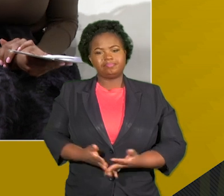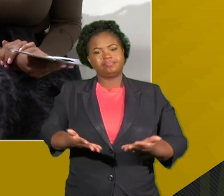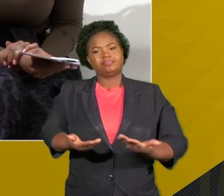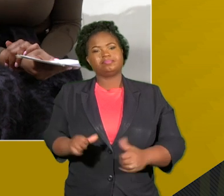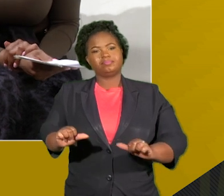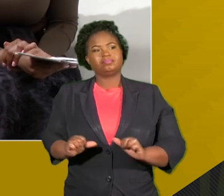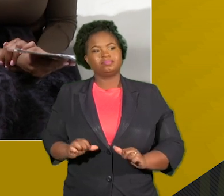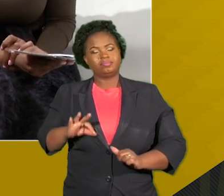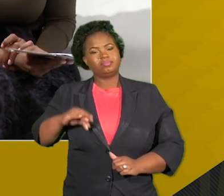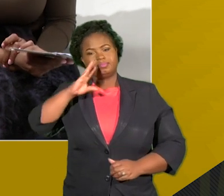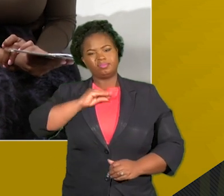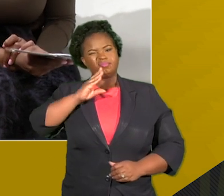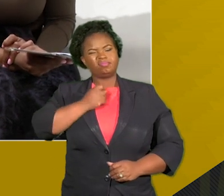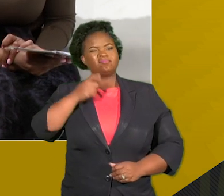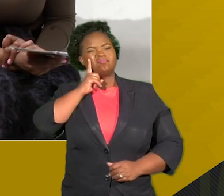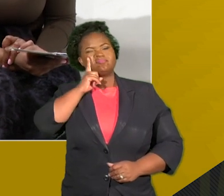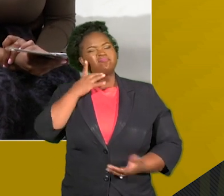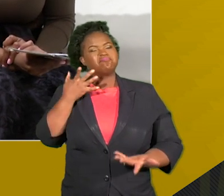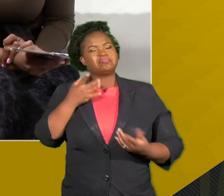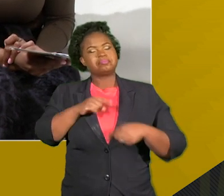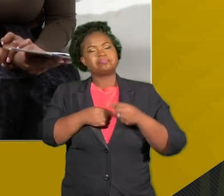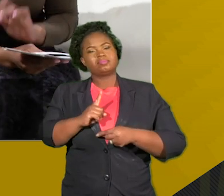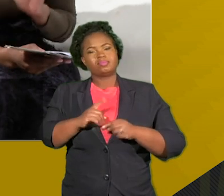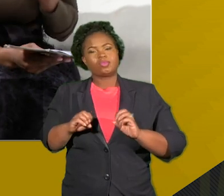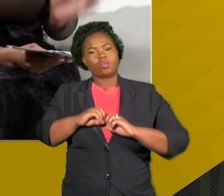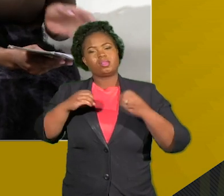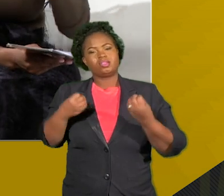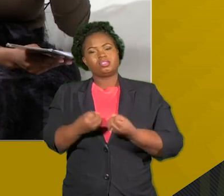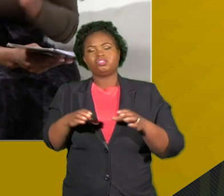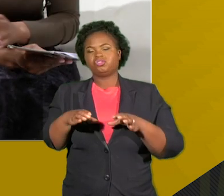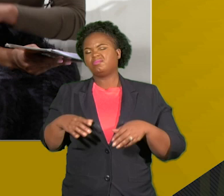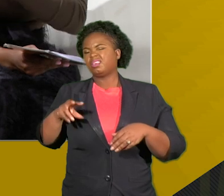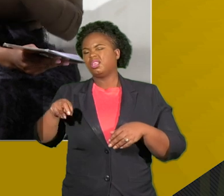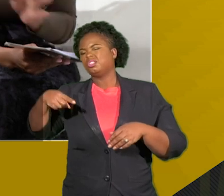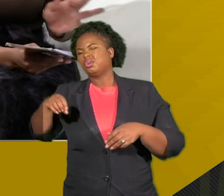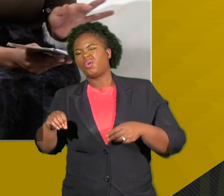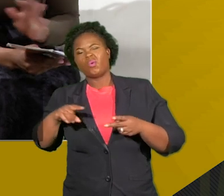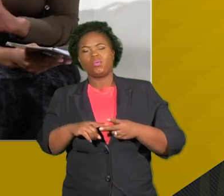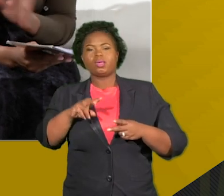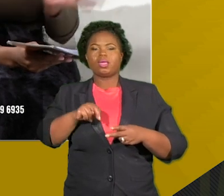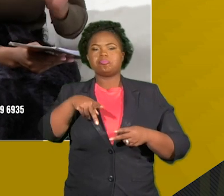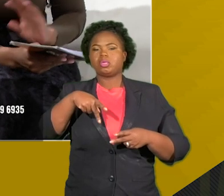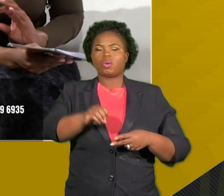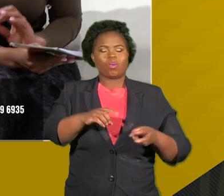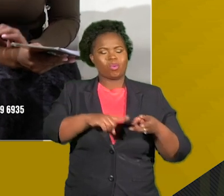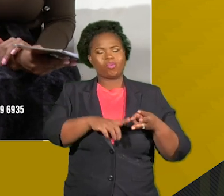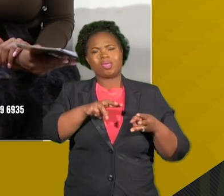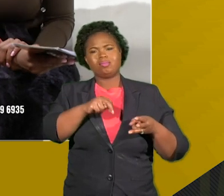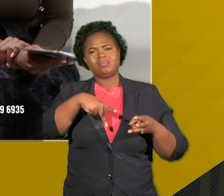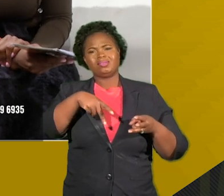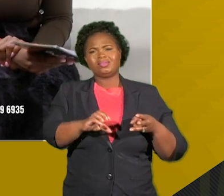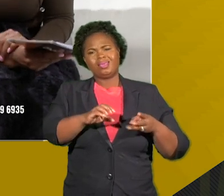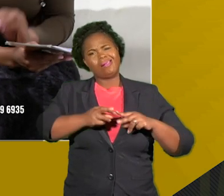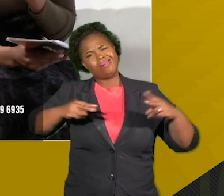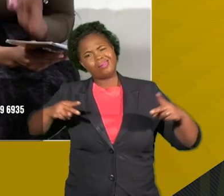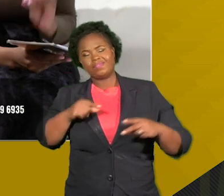Welcome back to Daily Thetha. Ntsere lebele taba ya charity organization. Di bitsa di NGO, di NPO, di NPC. Atlele man mabitsa ba di bitsang tsona.